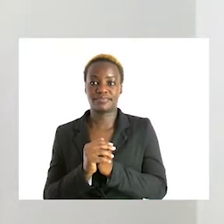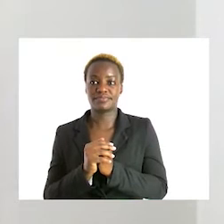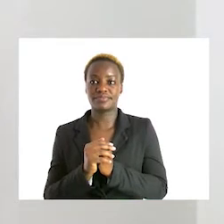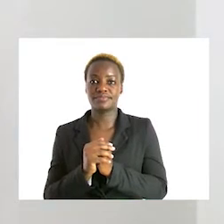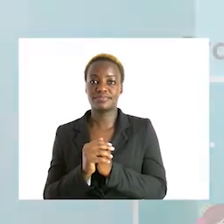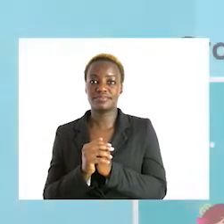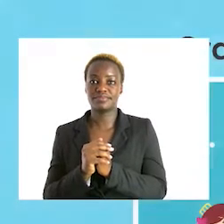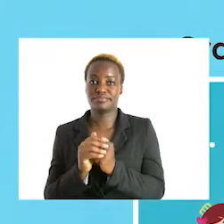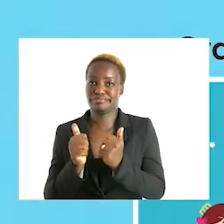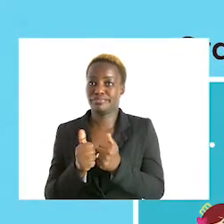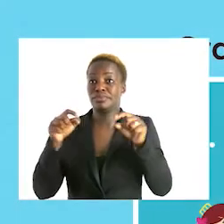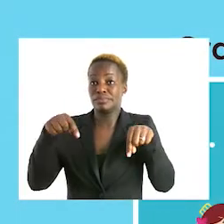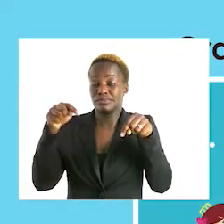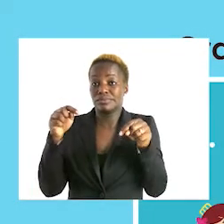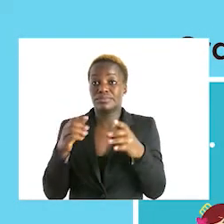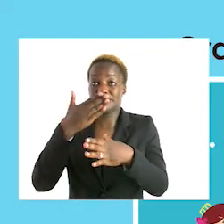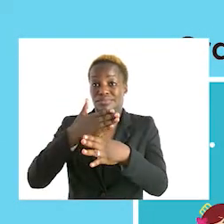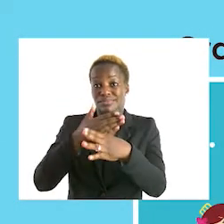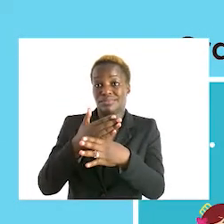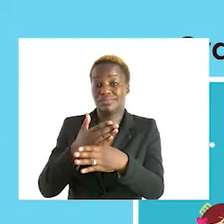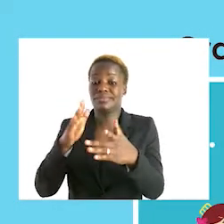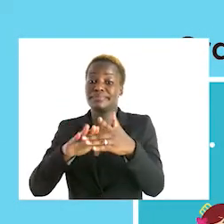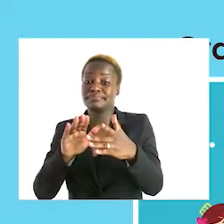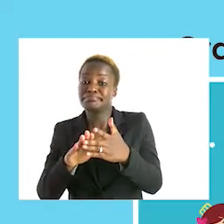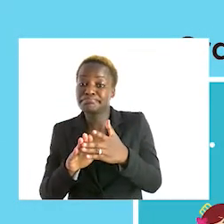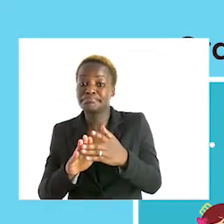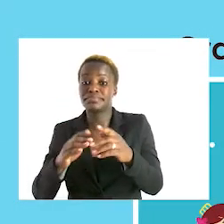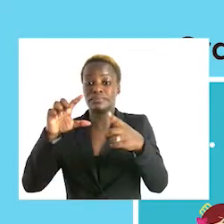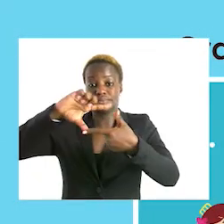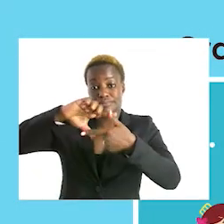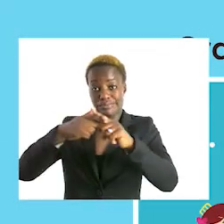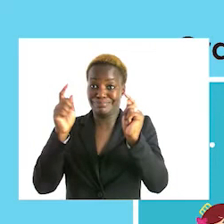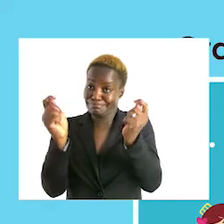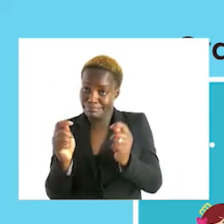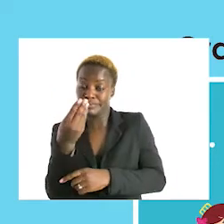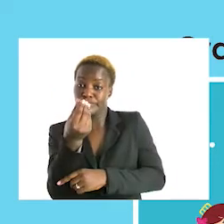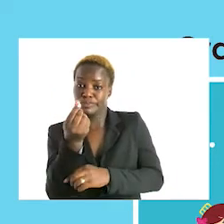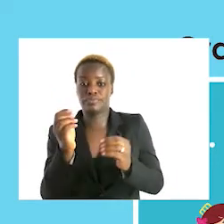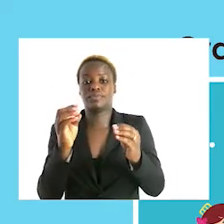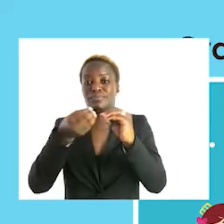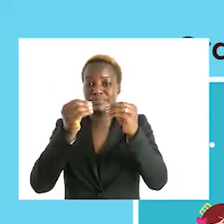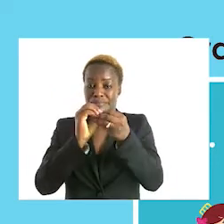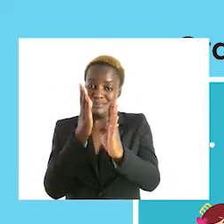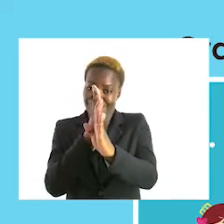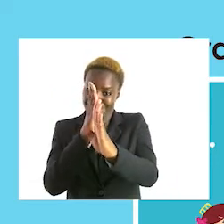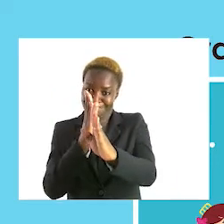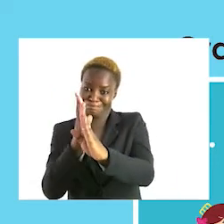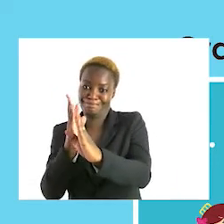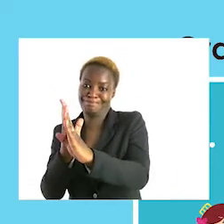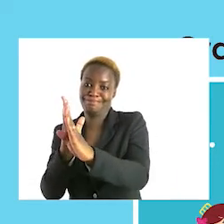Great. Today's lesson will be about geometry, money, and